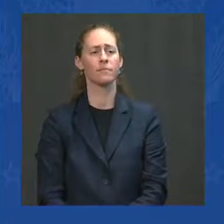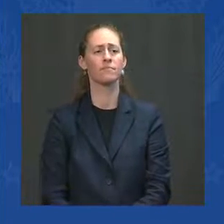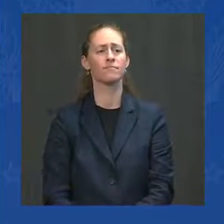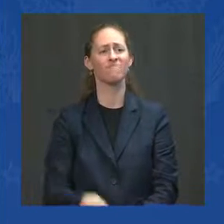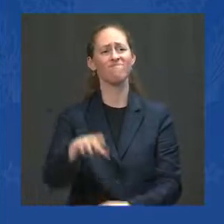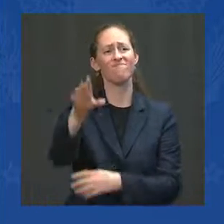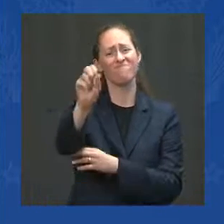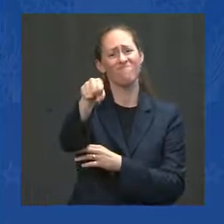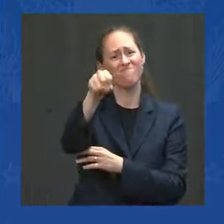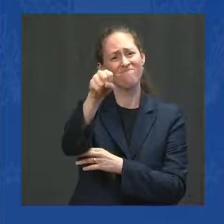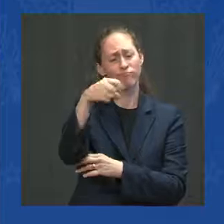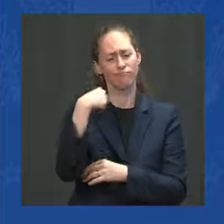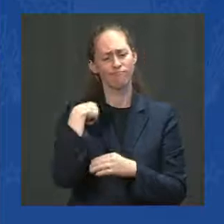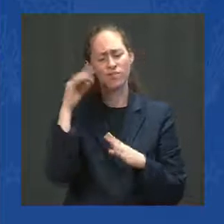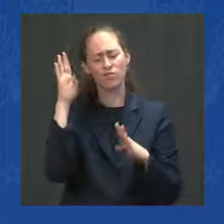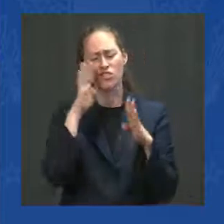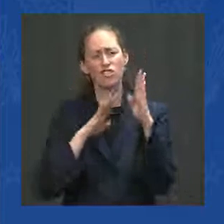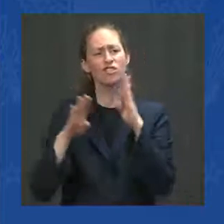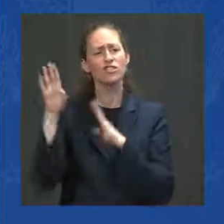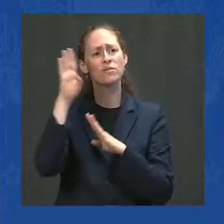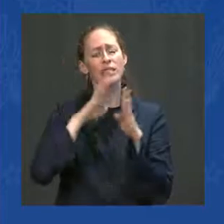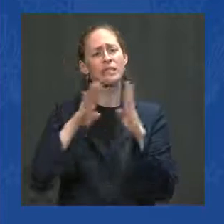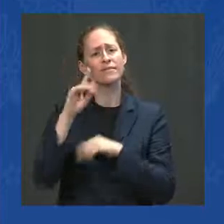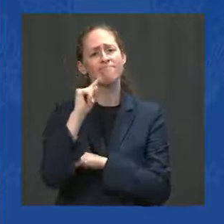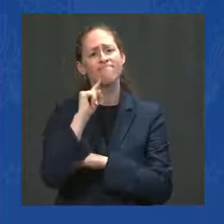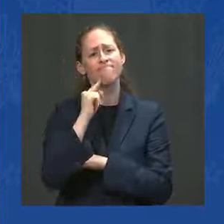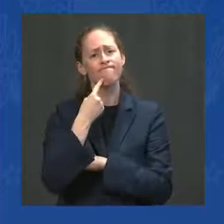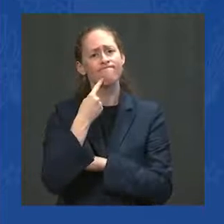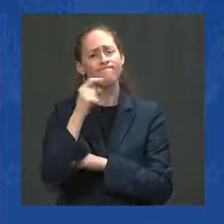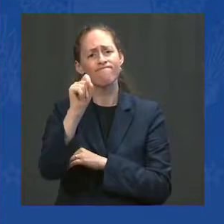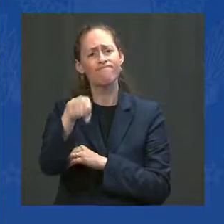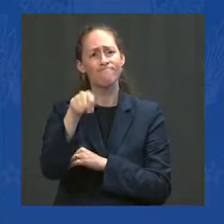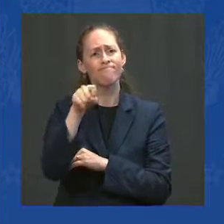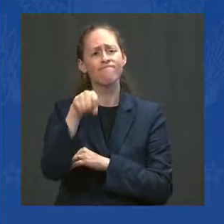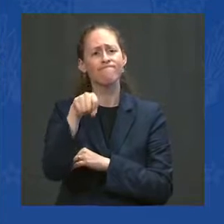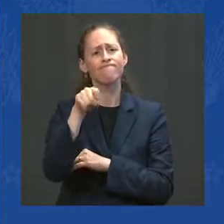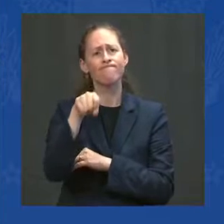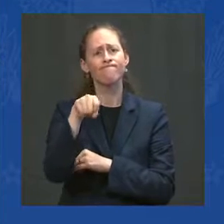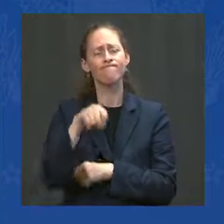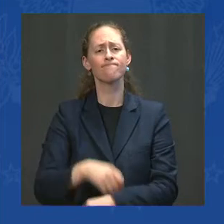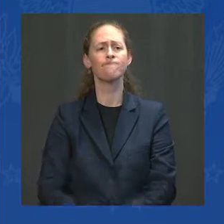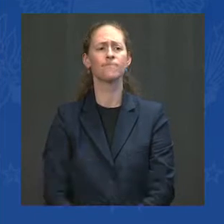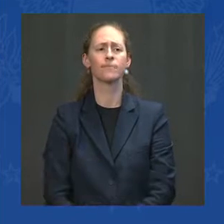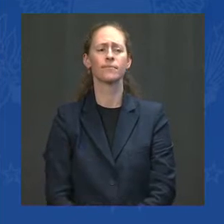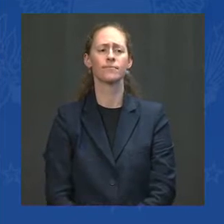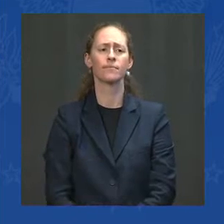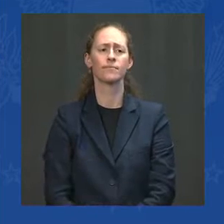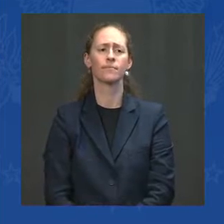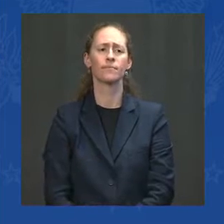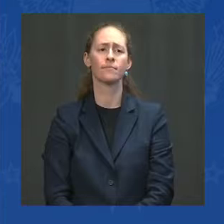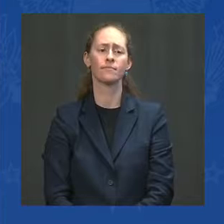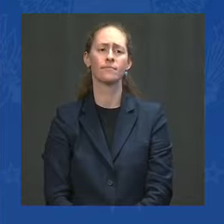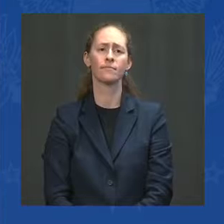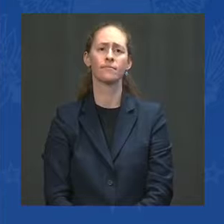I'm very concerned. And we all know why. Look,